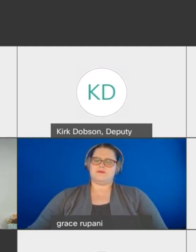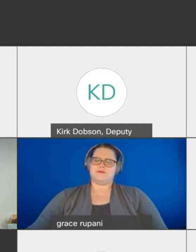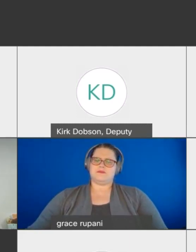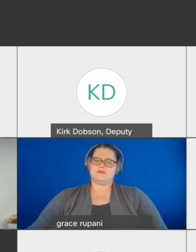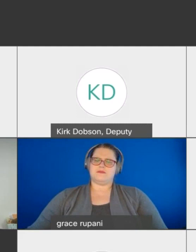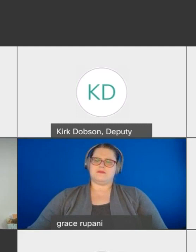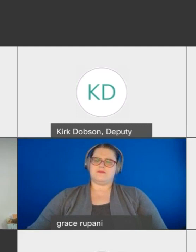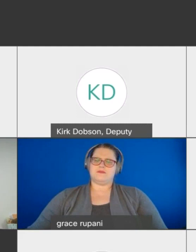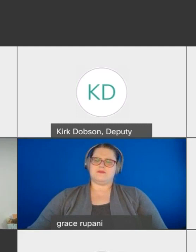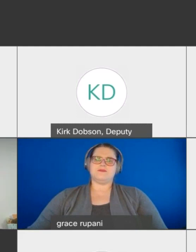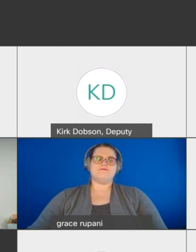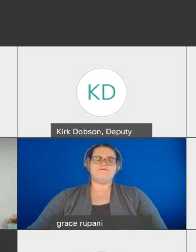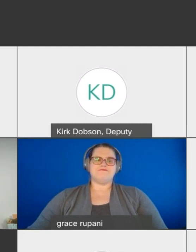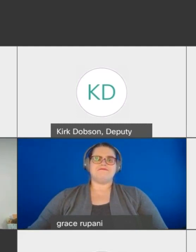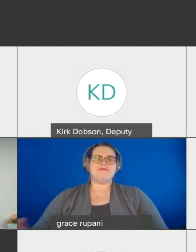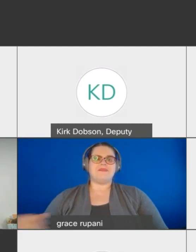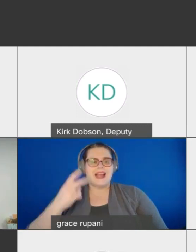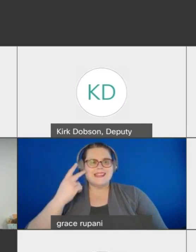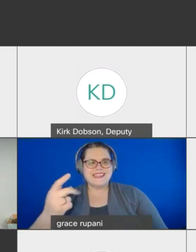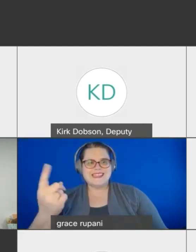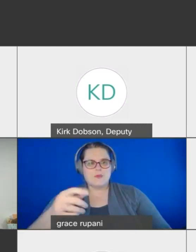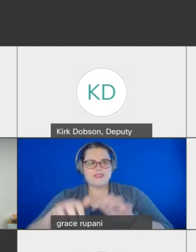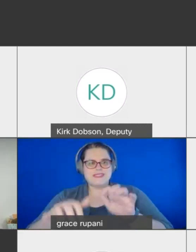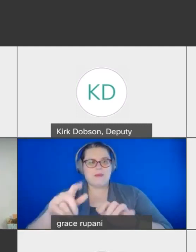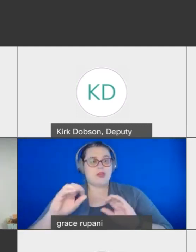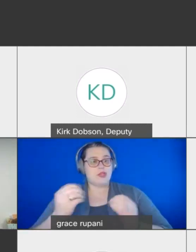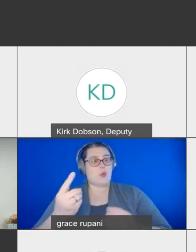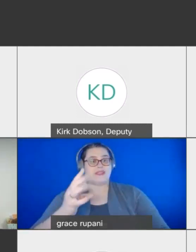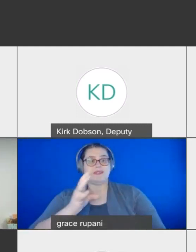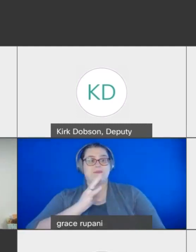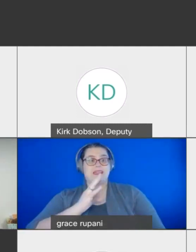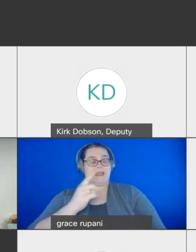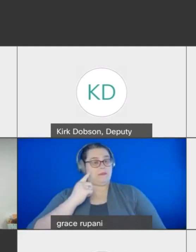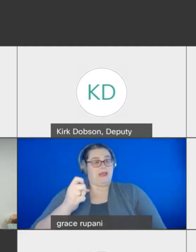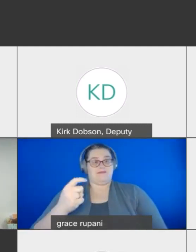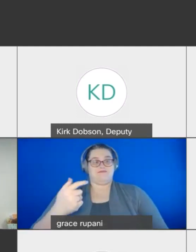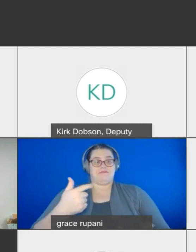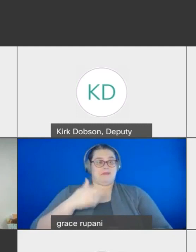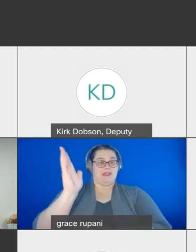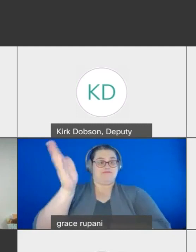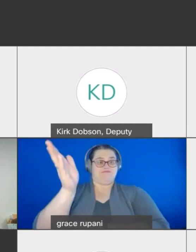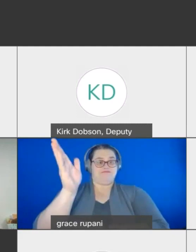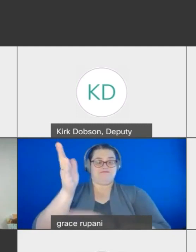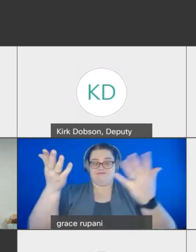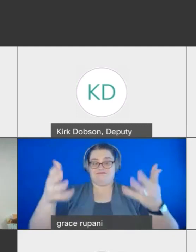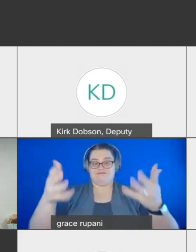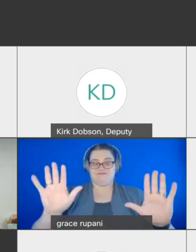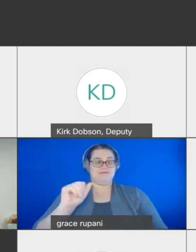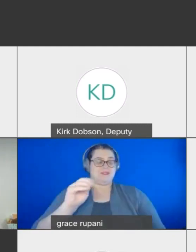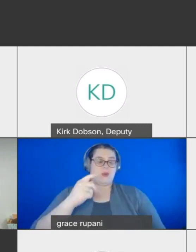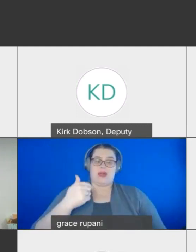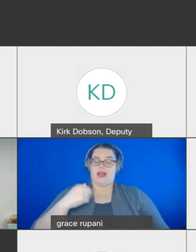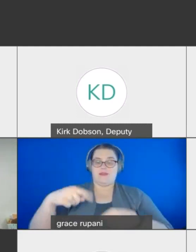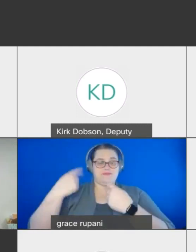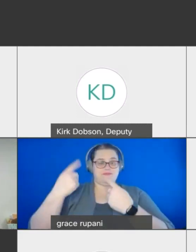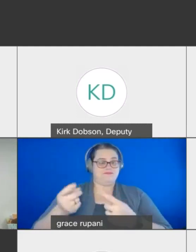I see that it says no one is speaking. That's because I've spoken. I've said about all I have to say.